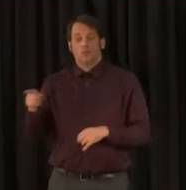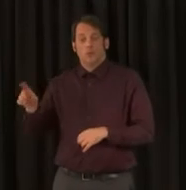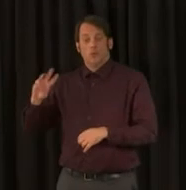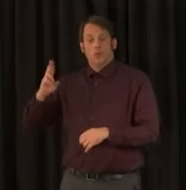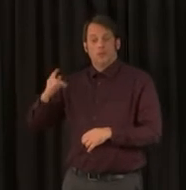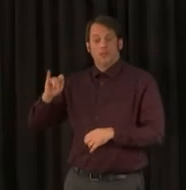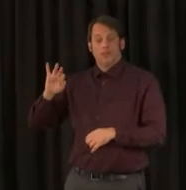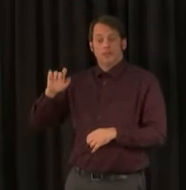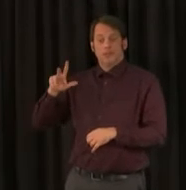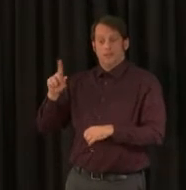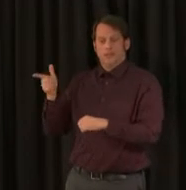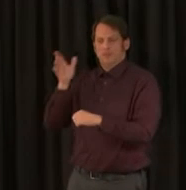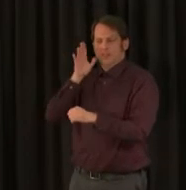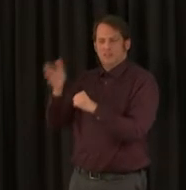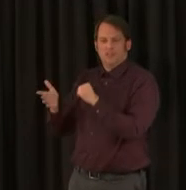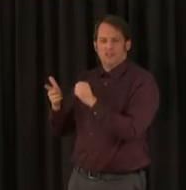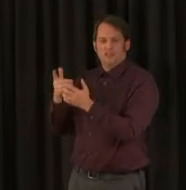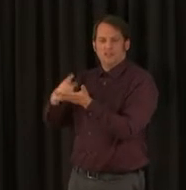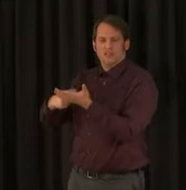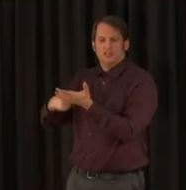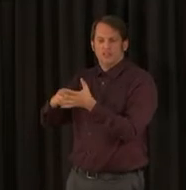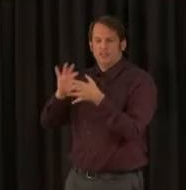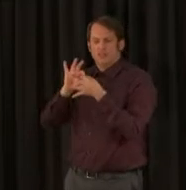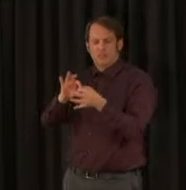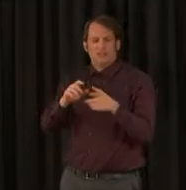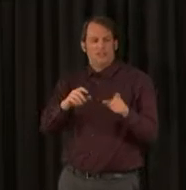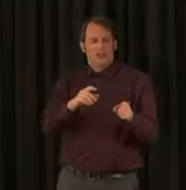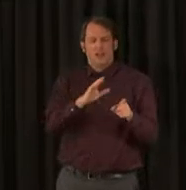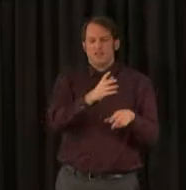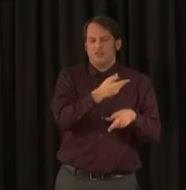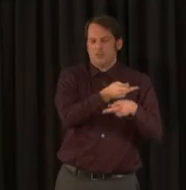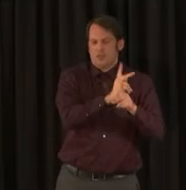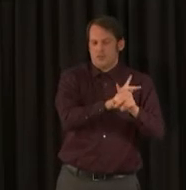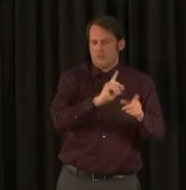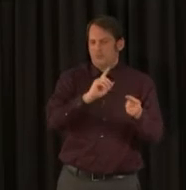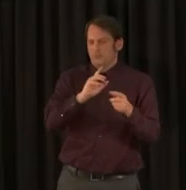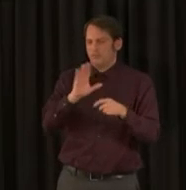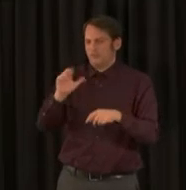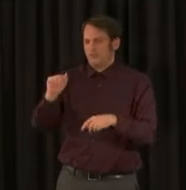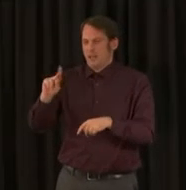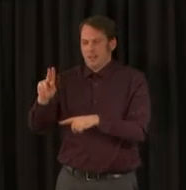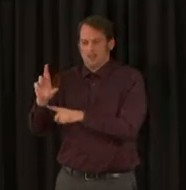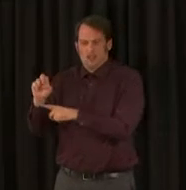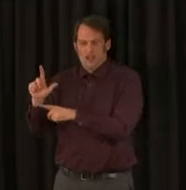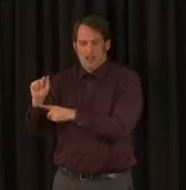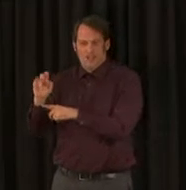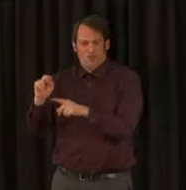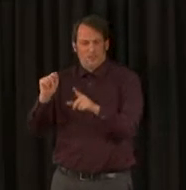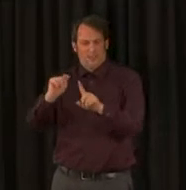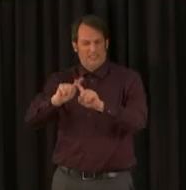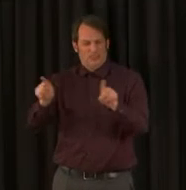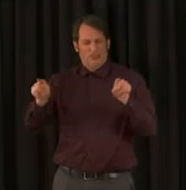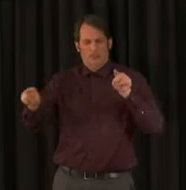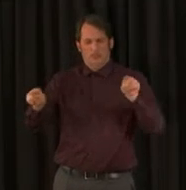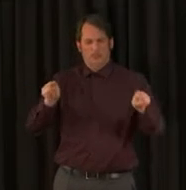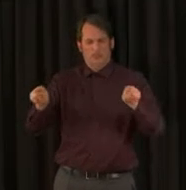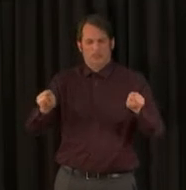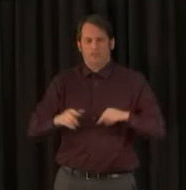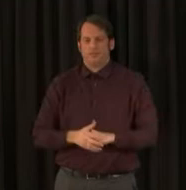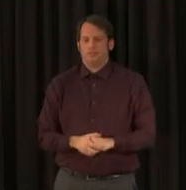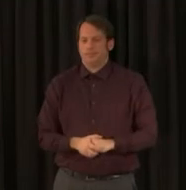relationship. And I always try to use this example. I saw her laughing as you were talking because I always use the example of